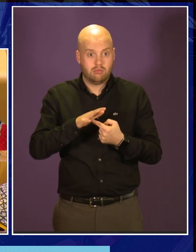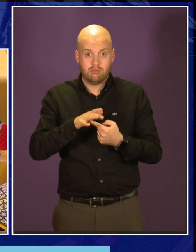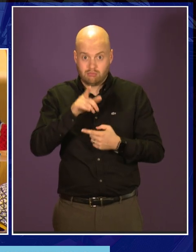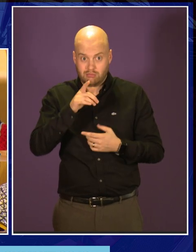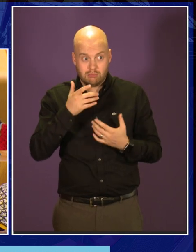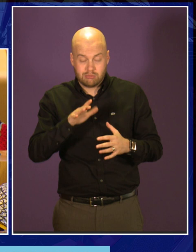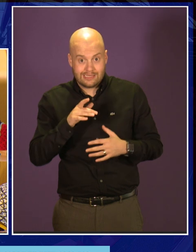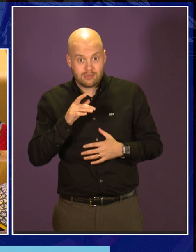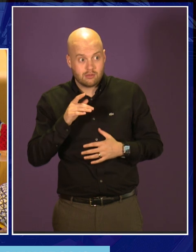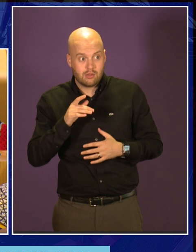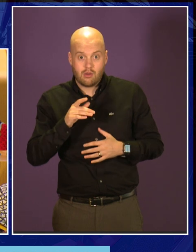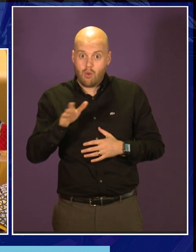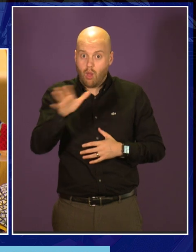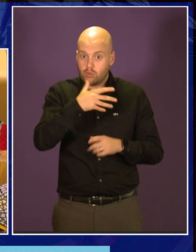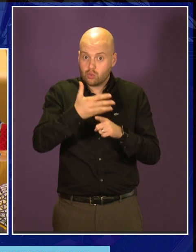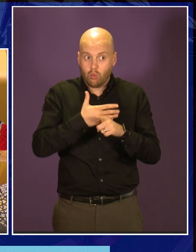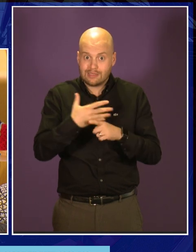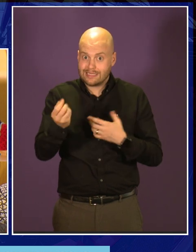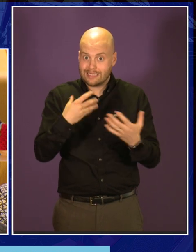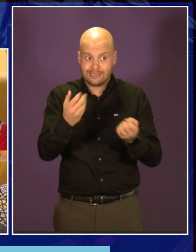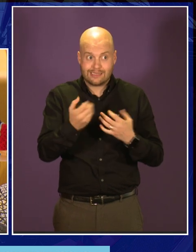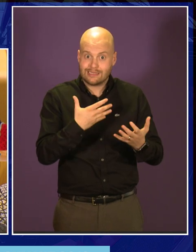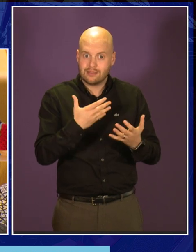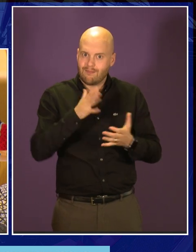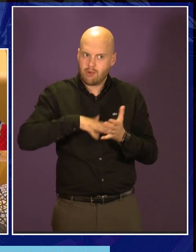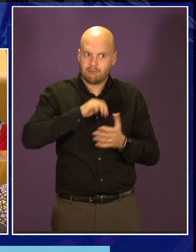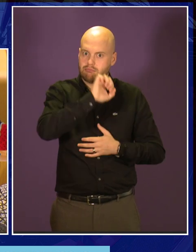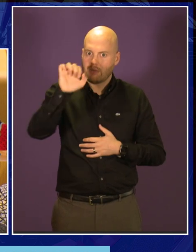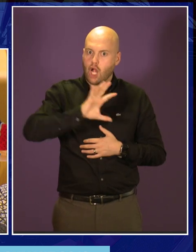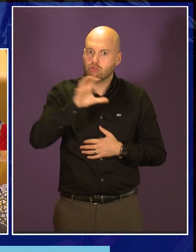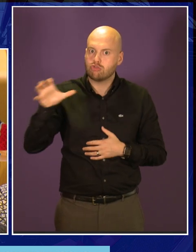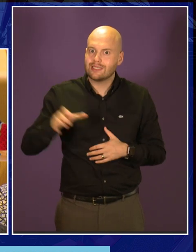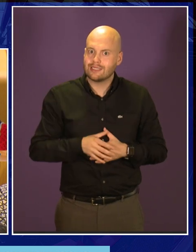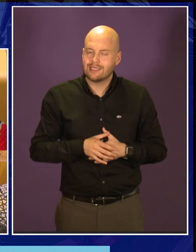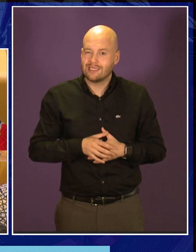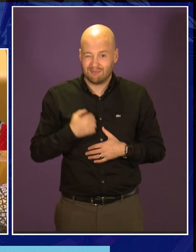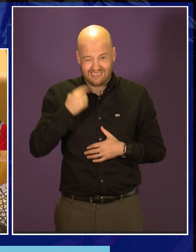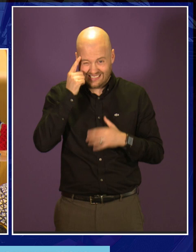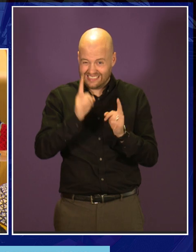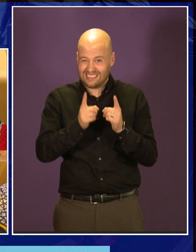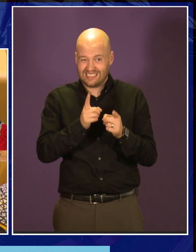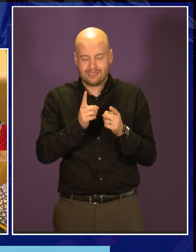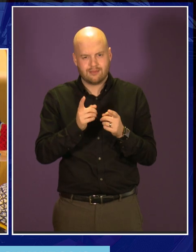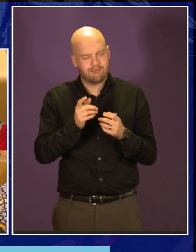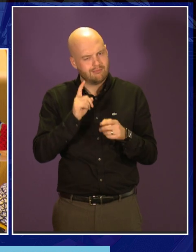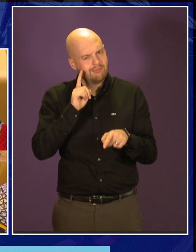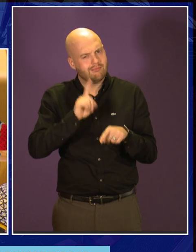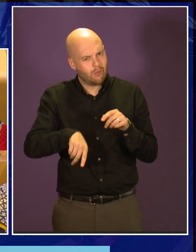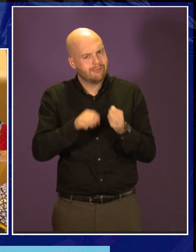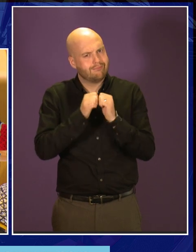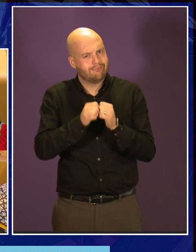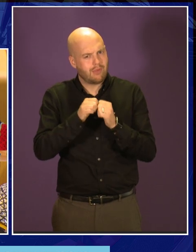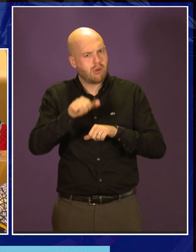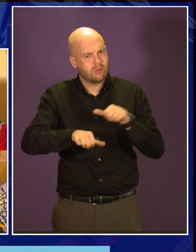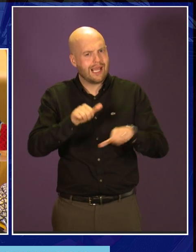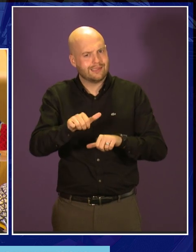the different stories in terms of experiences from various countries. And I think this is the most remarkable process through which we can be able to